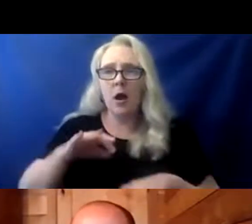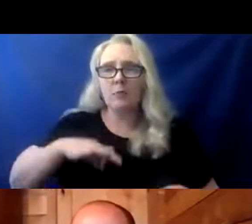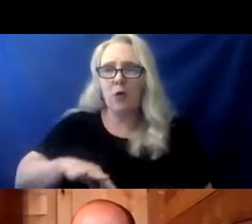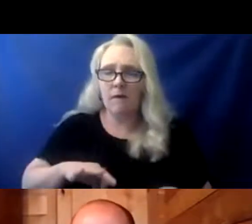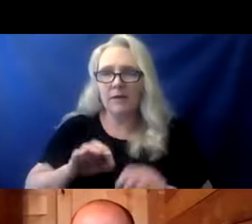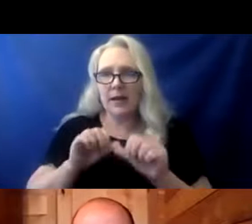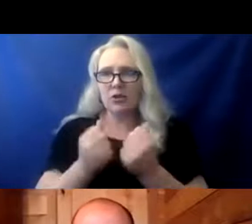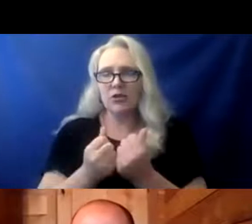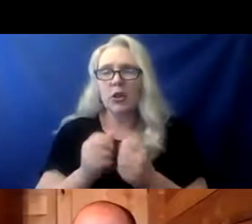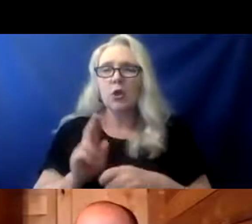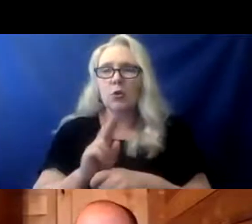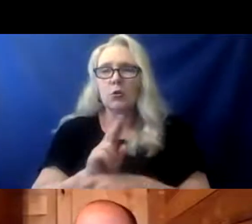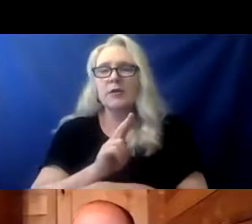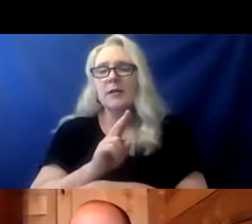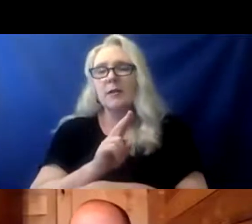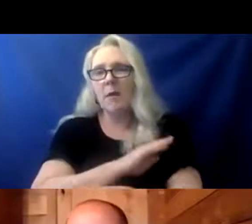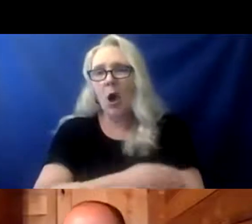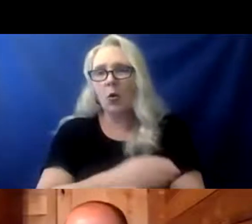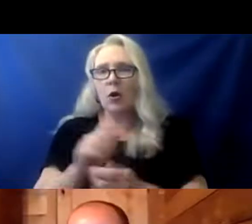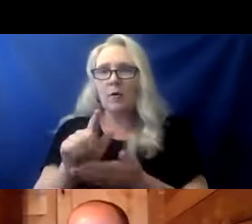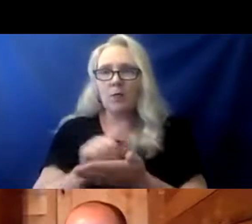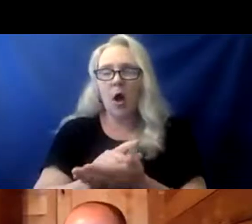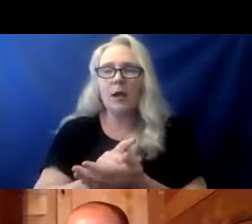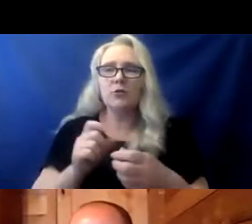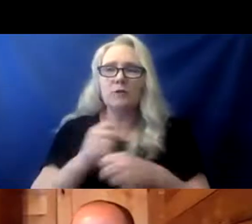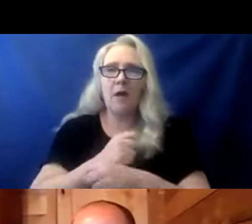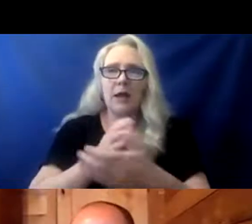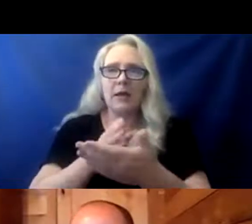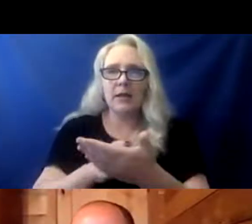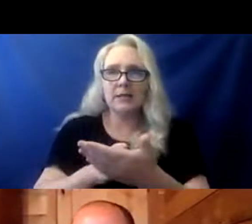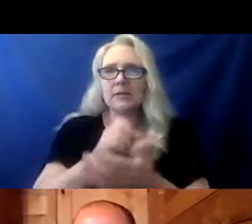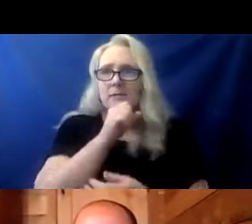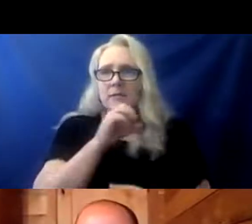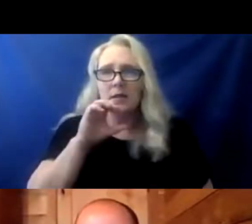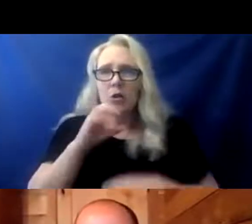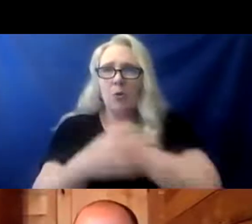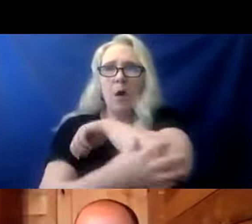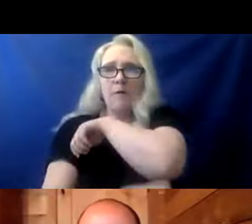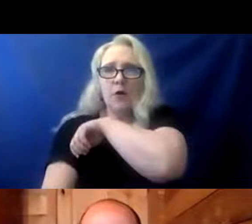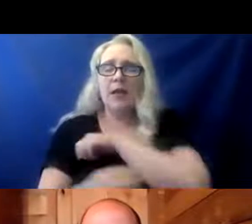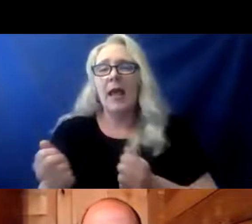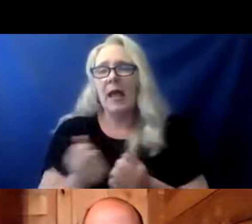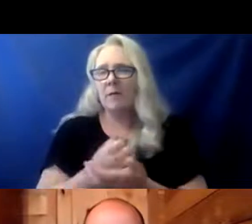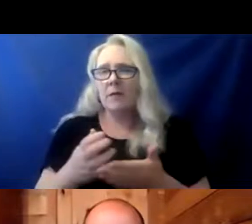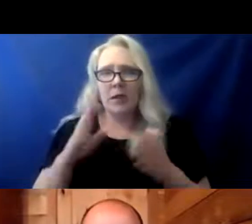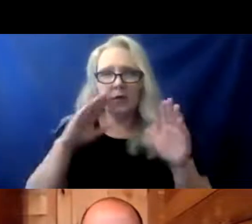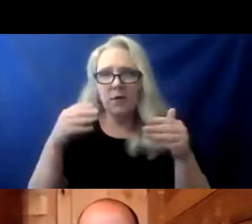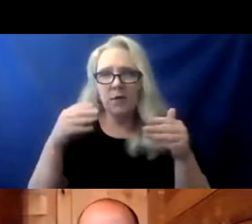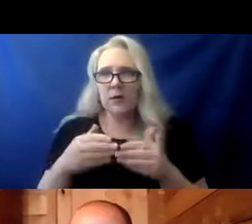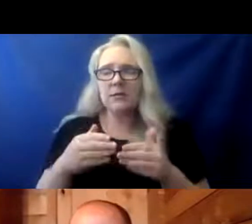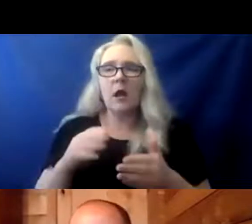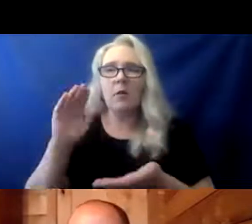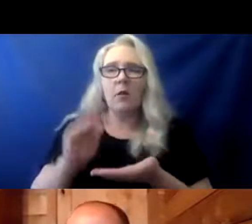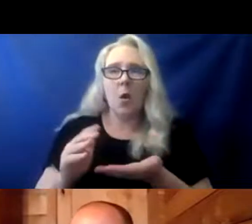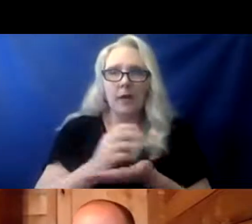fight senior poverty. And everything we do is really focused on low-income older adults and addressing issues of